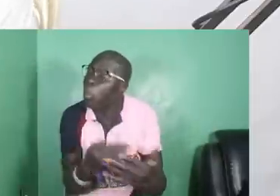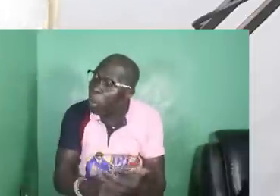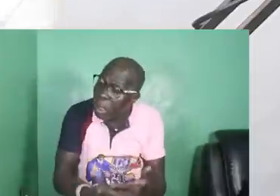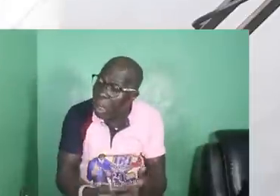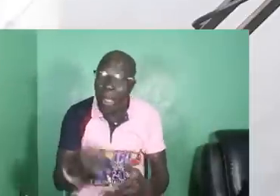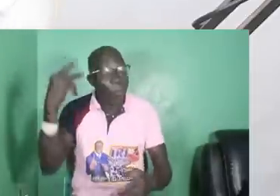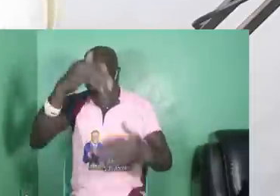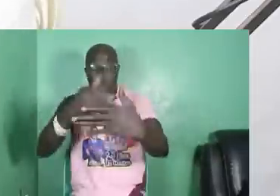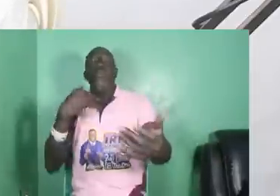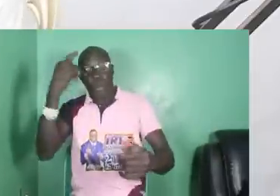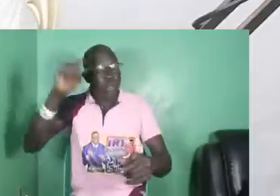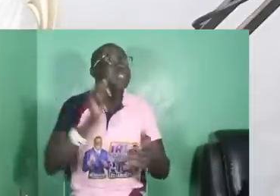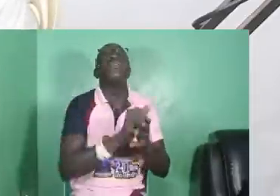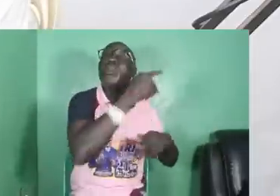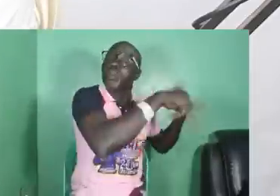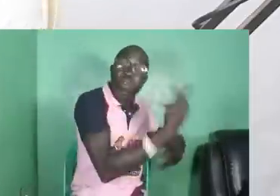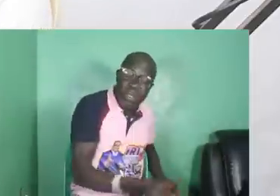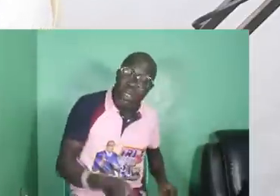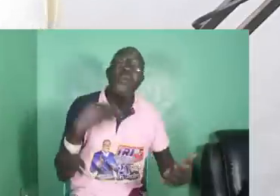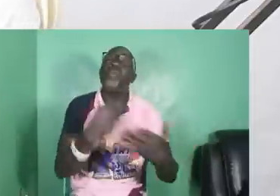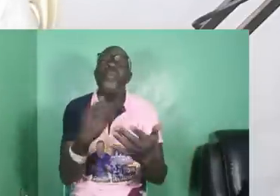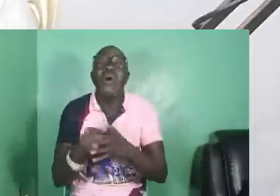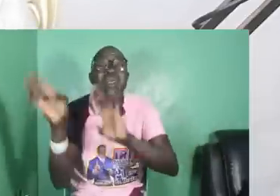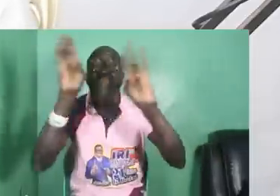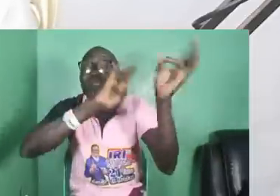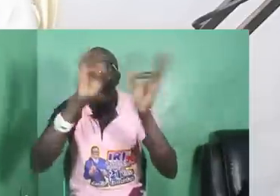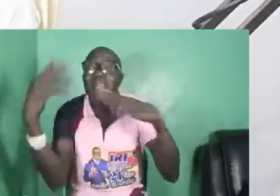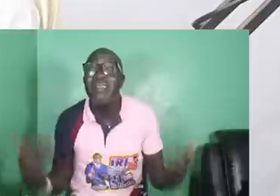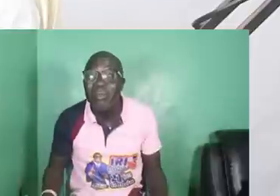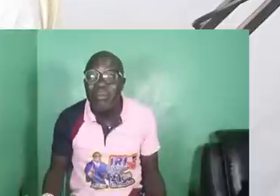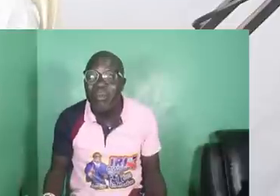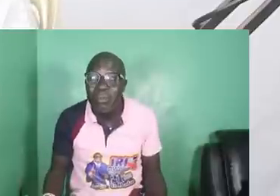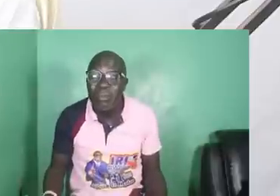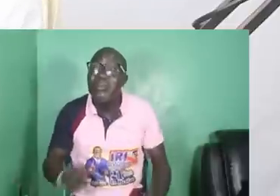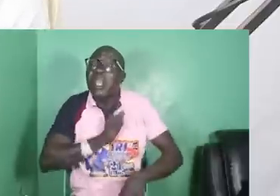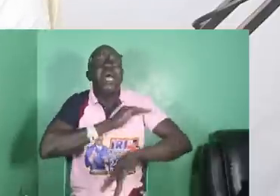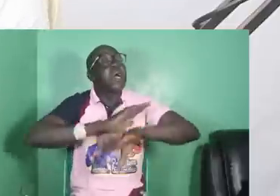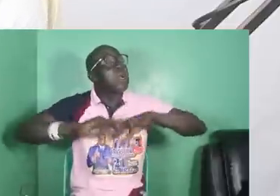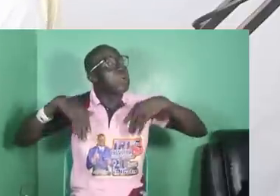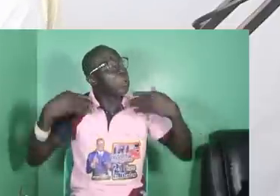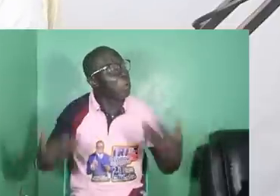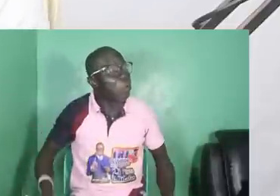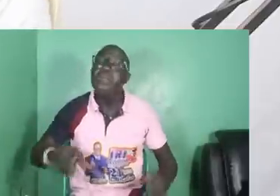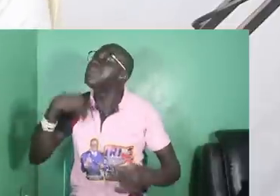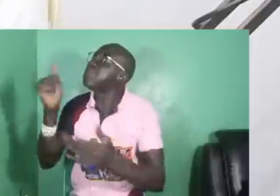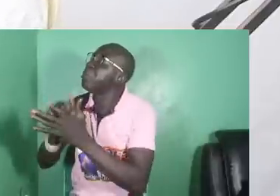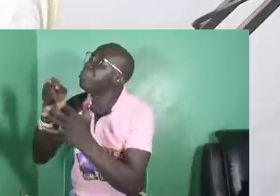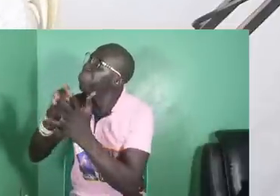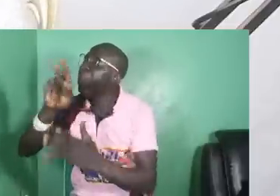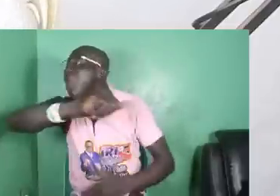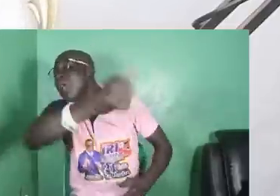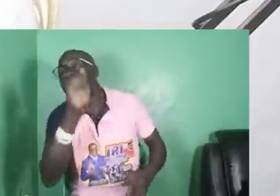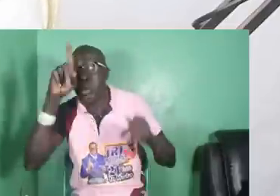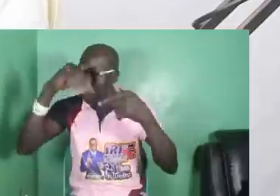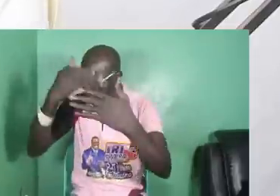anybody, for you to see the prophet. Oh, I have a lesson. Ah, you pay money online. You don't pay any amount before you see Baba. Oh, good. So I